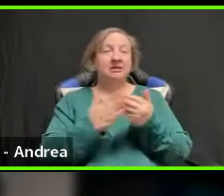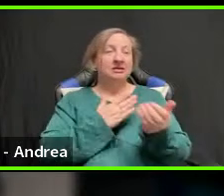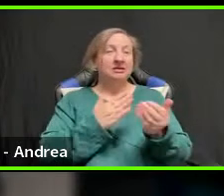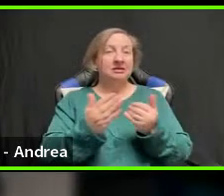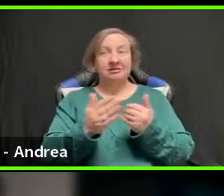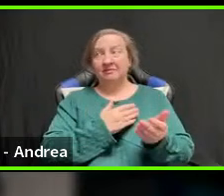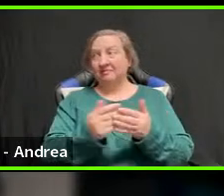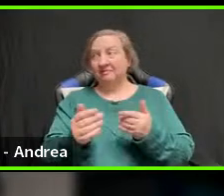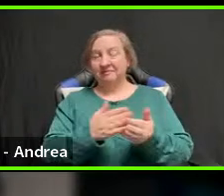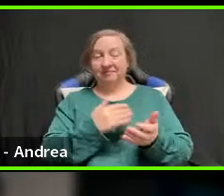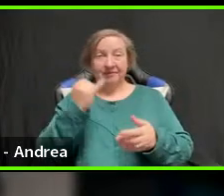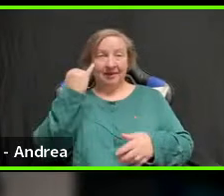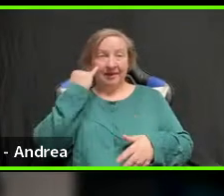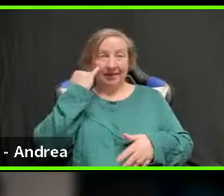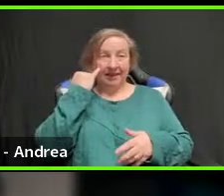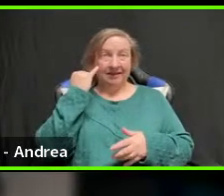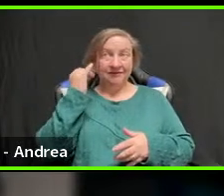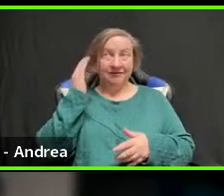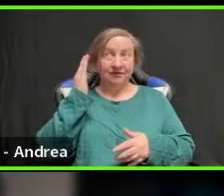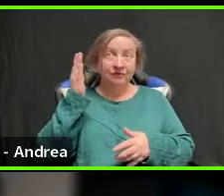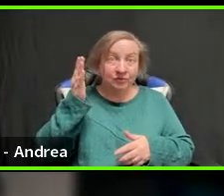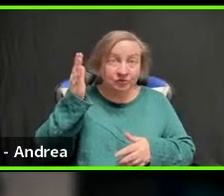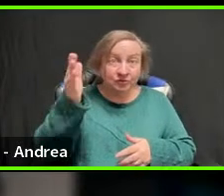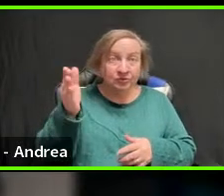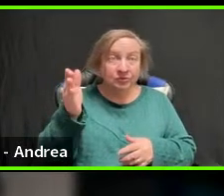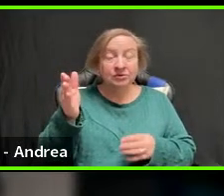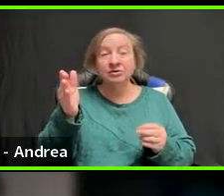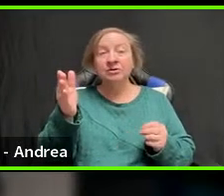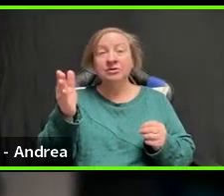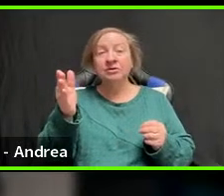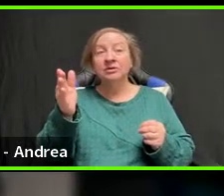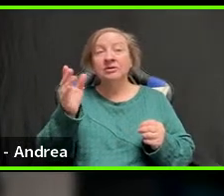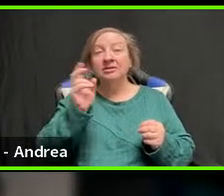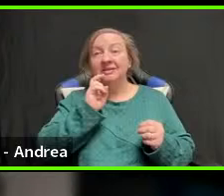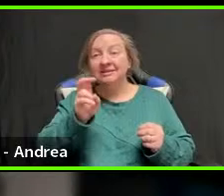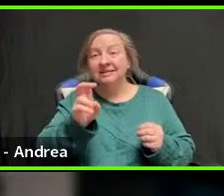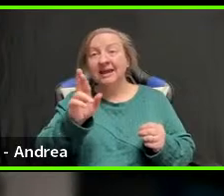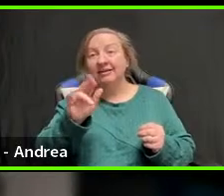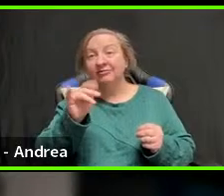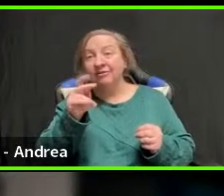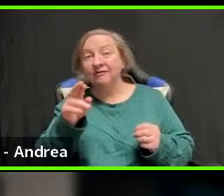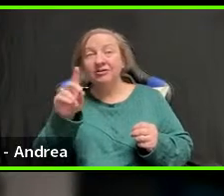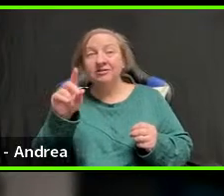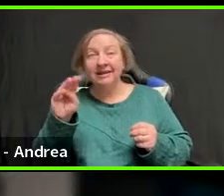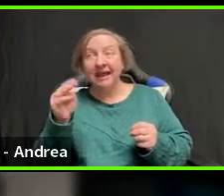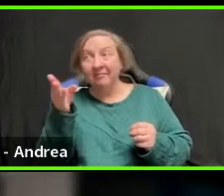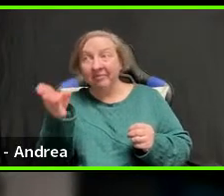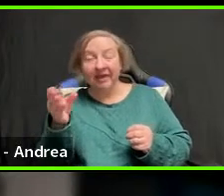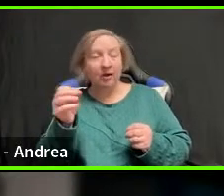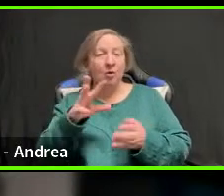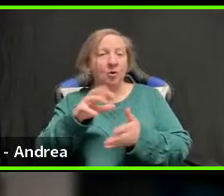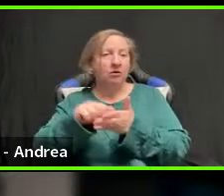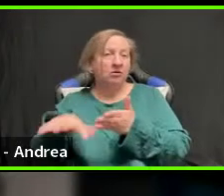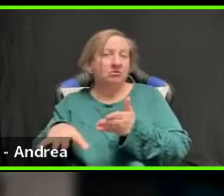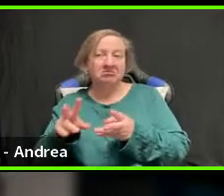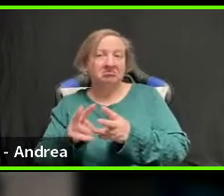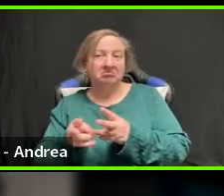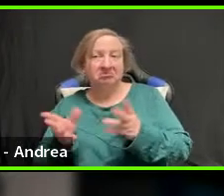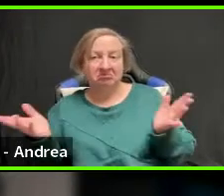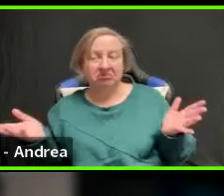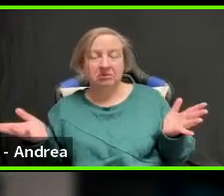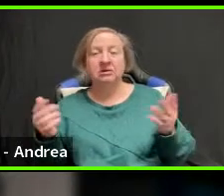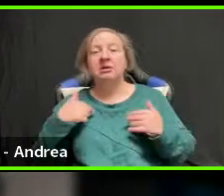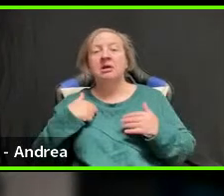or not sometime in the future the Snake River dams exist or not. So I'm hoping